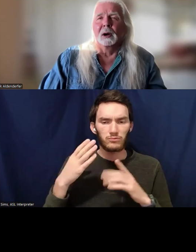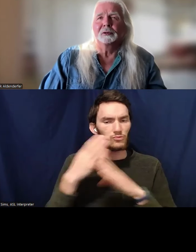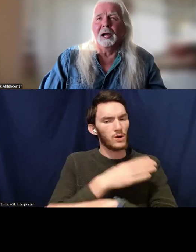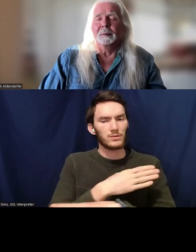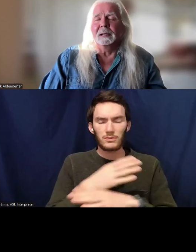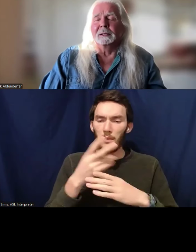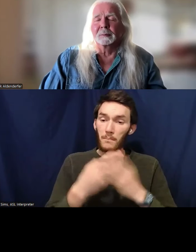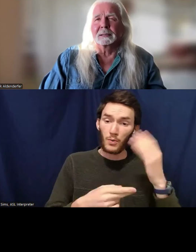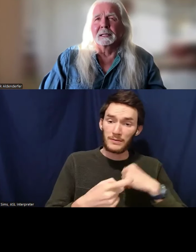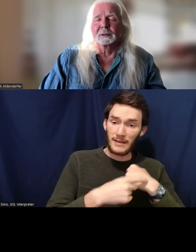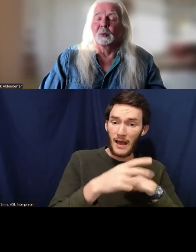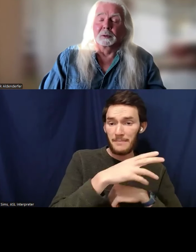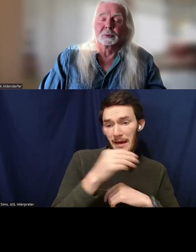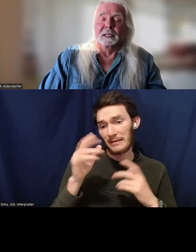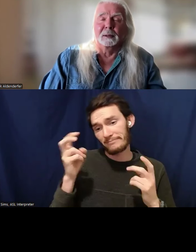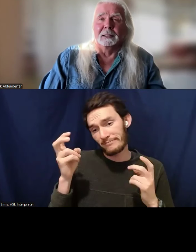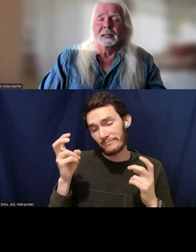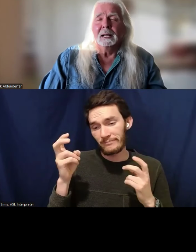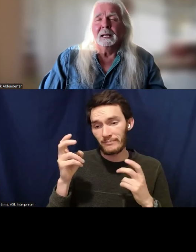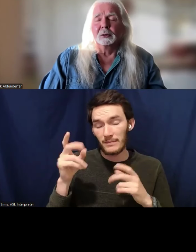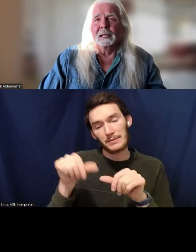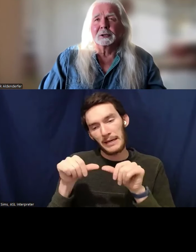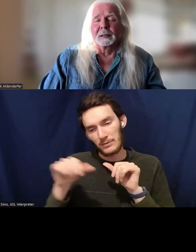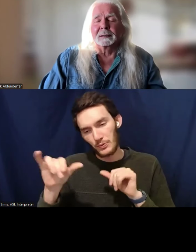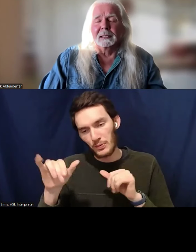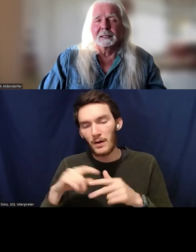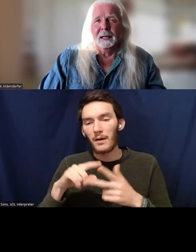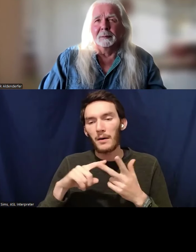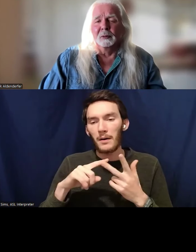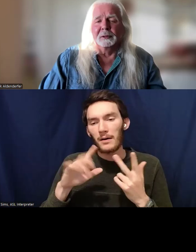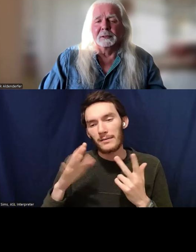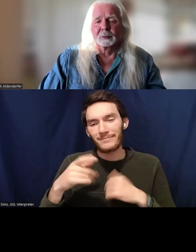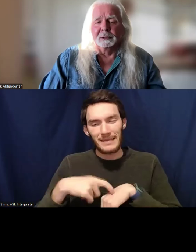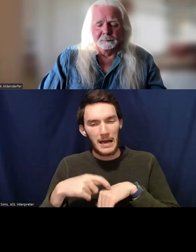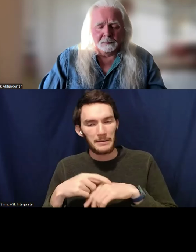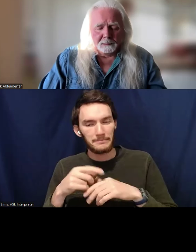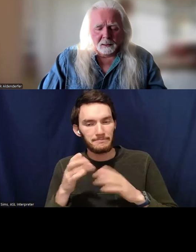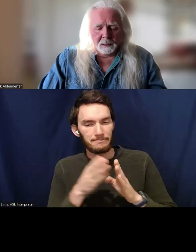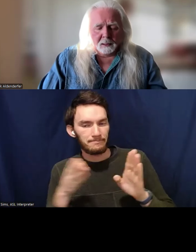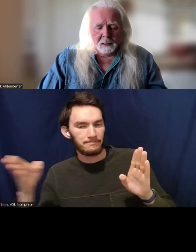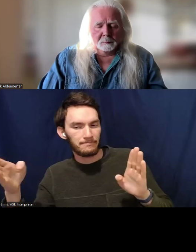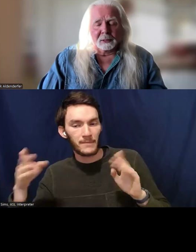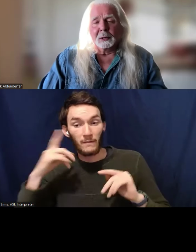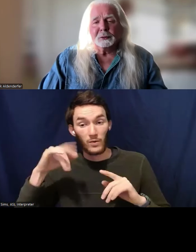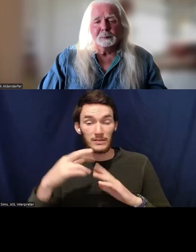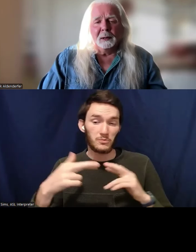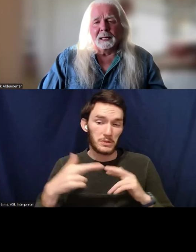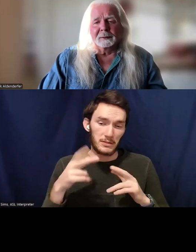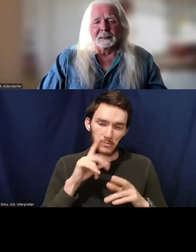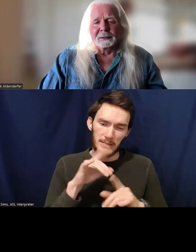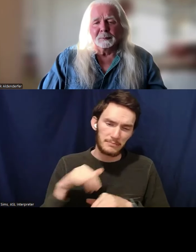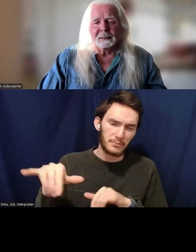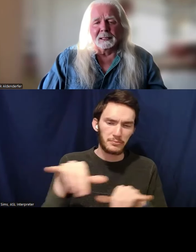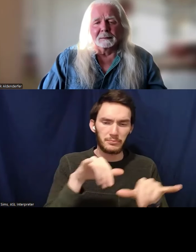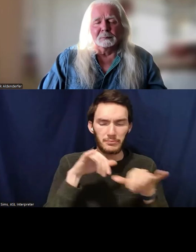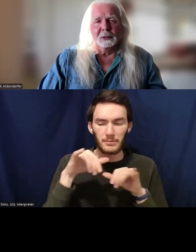cross both time and to some extent, well, certainly space, and to a lesser extent, time within this region. But I'd also point out that